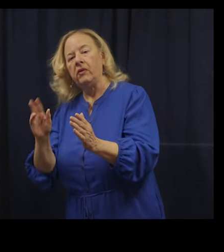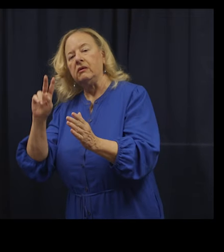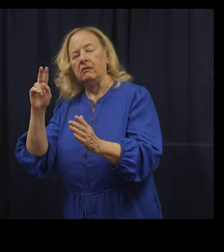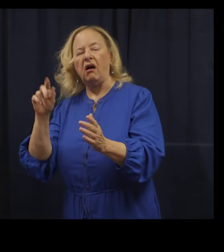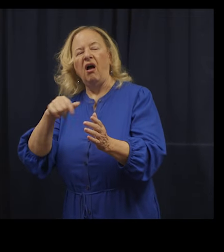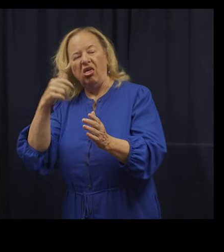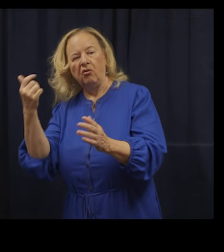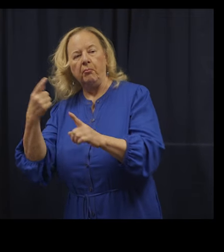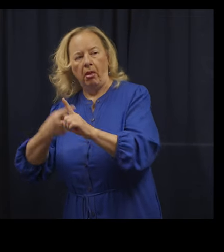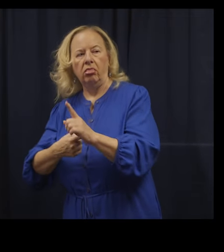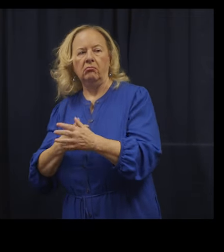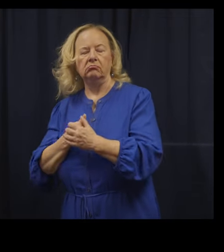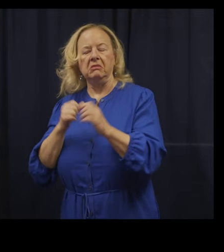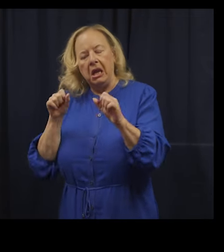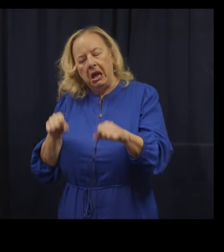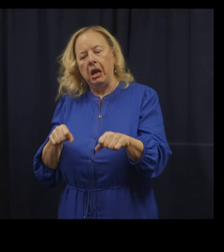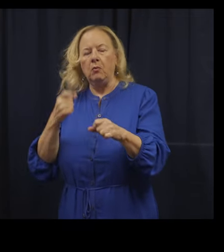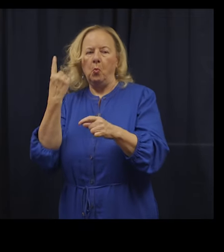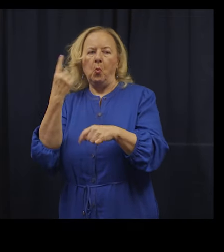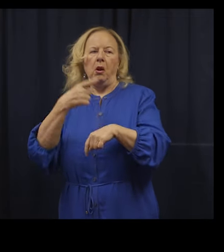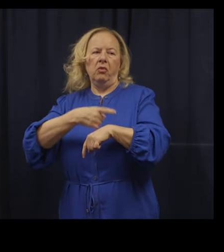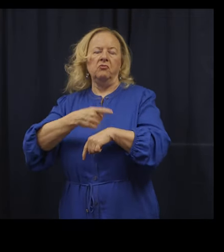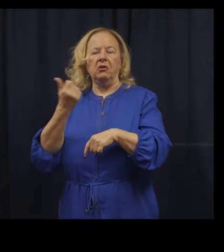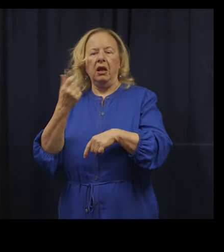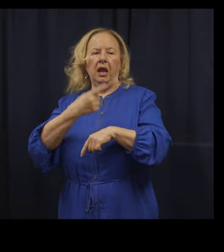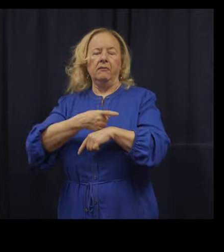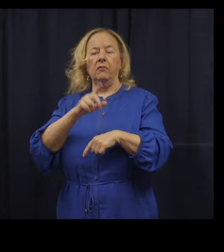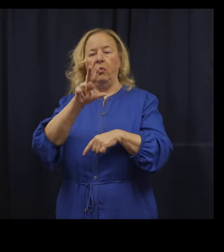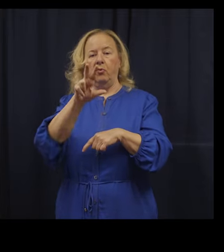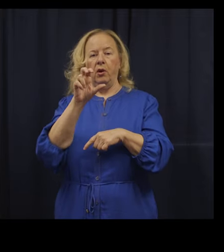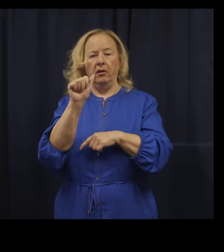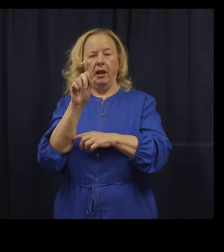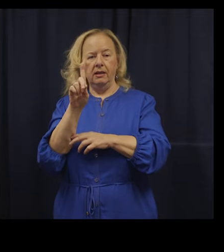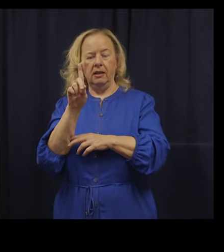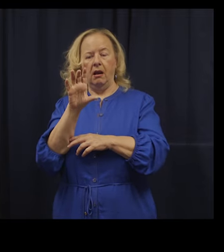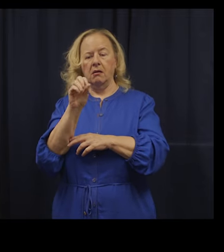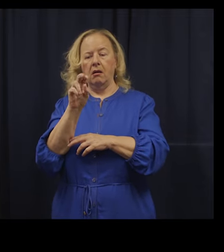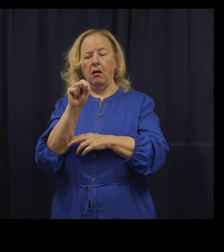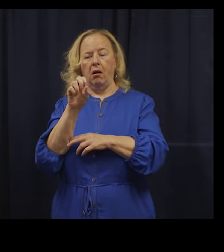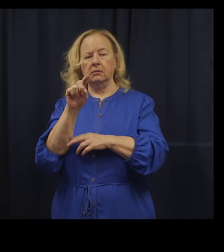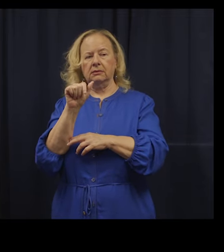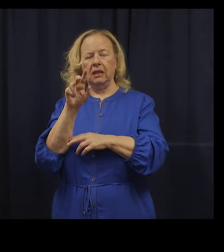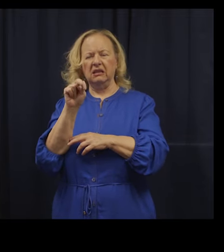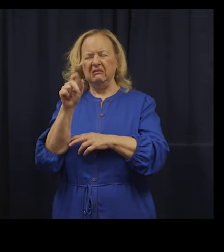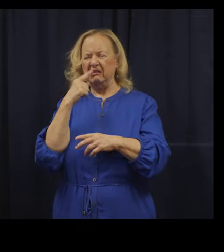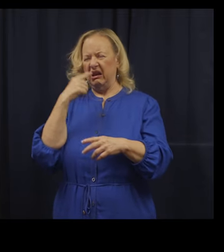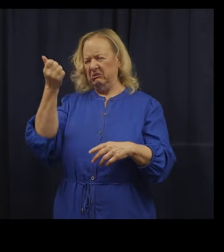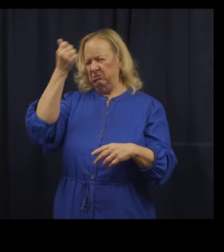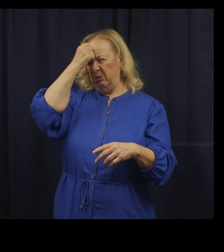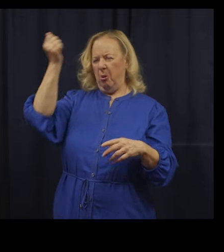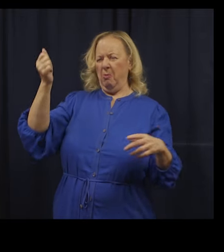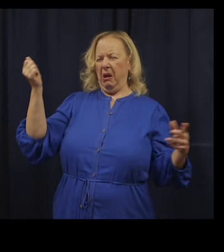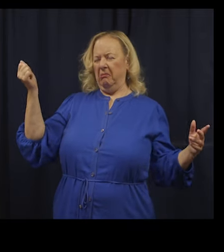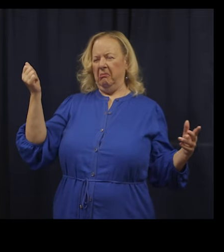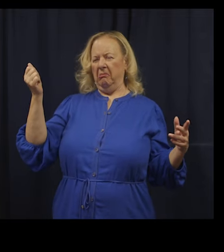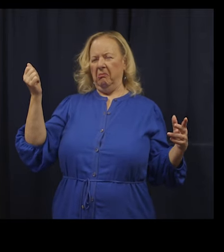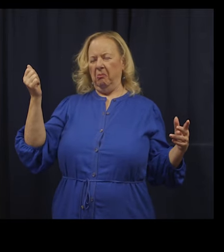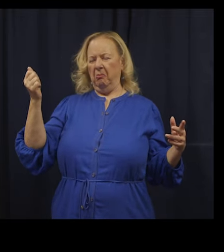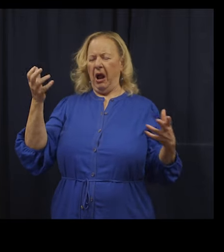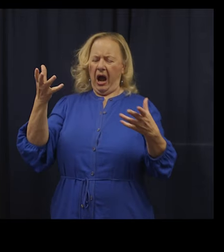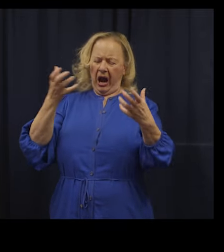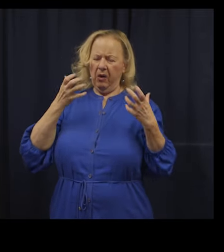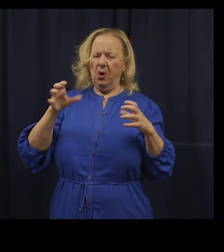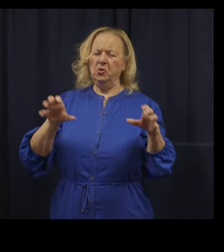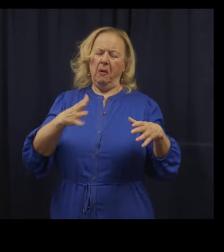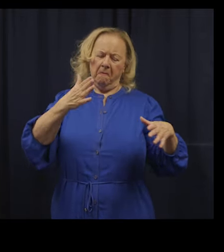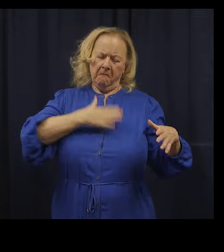right? And we know around 300 AD, Constantine said, that's the stupidest thing he's ever heard. So we're going to do it when we want to do